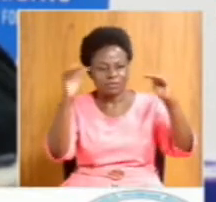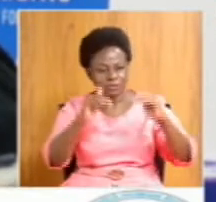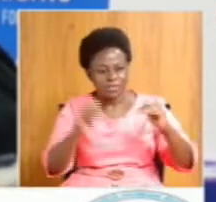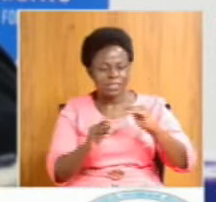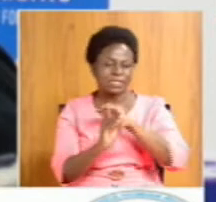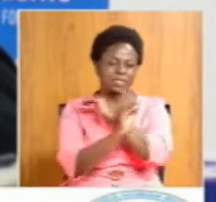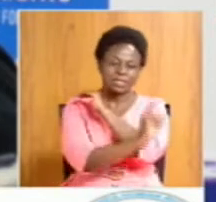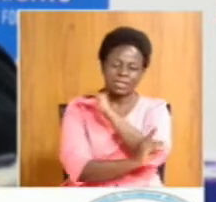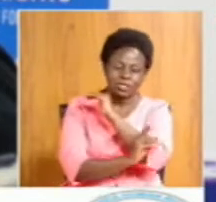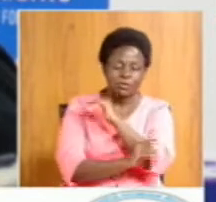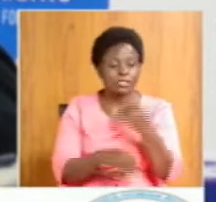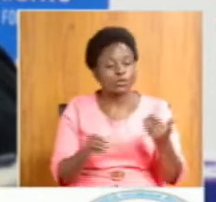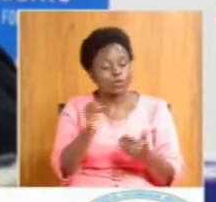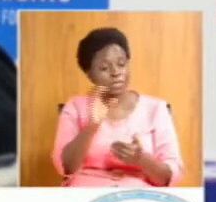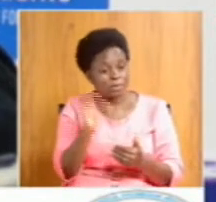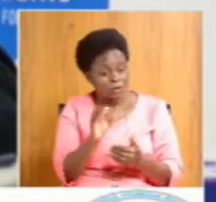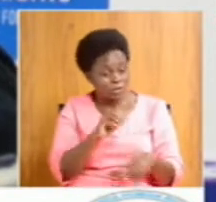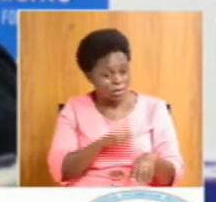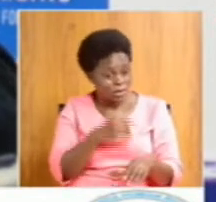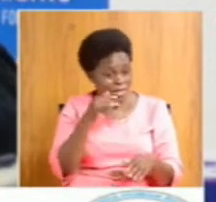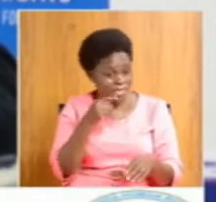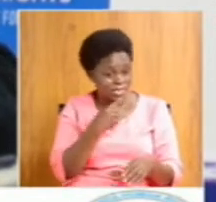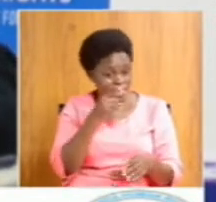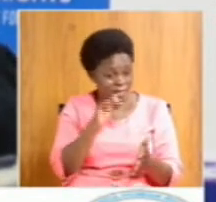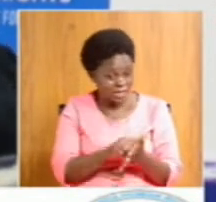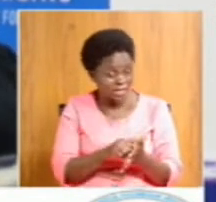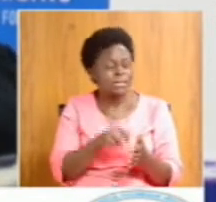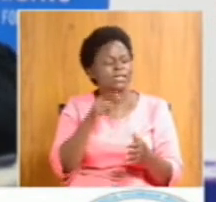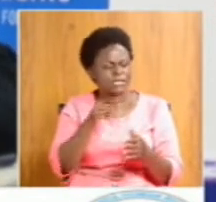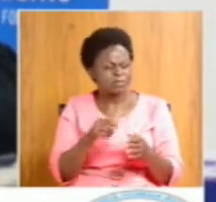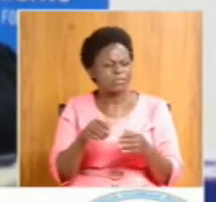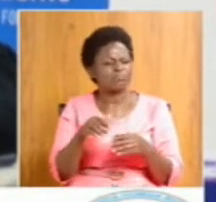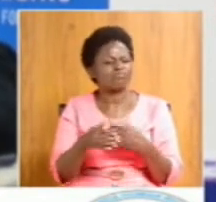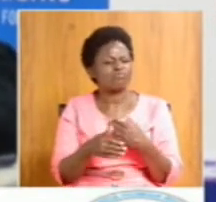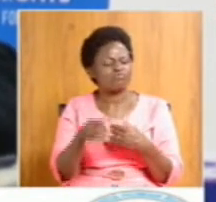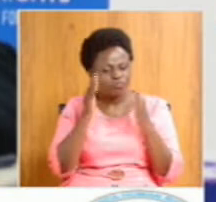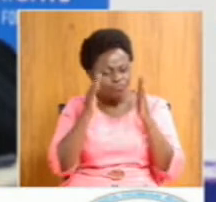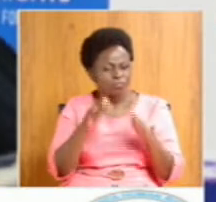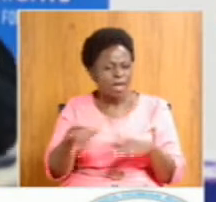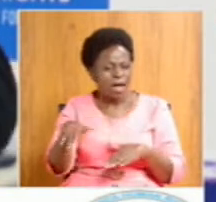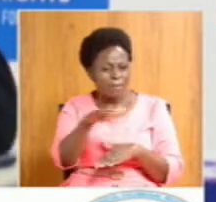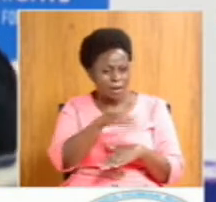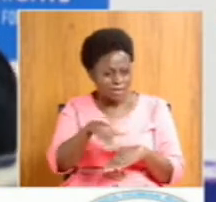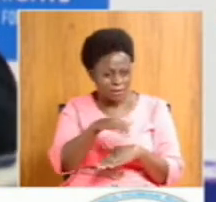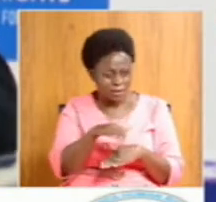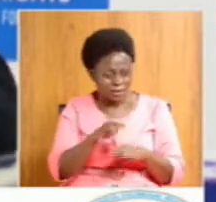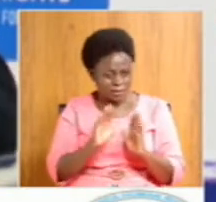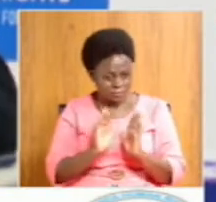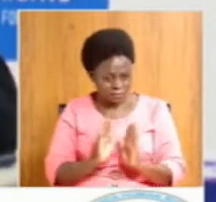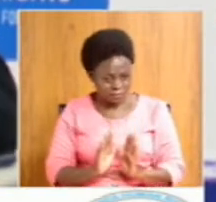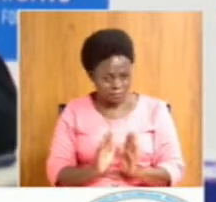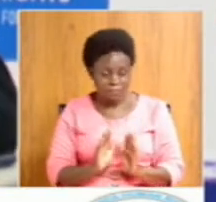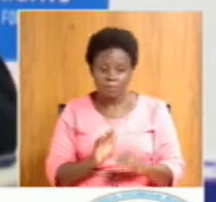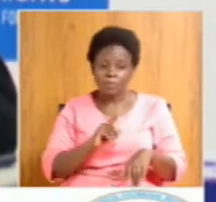district, the sub-county. When I say that, I also am catering for the urban areas. But you know that when we are